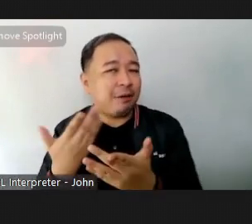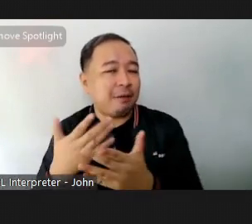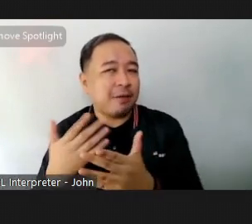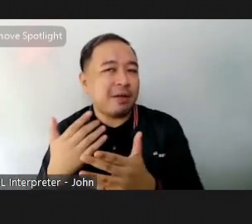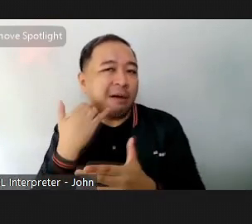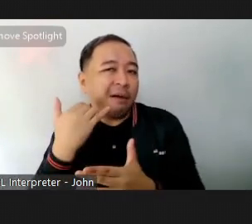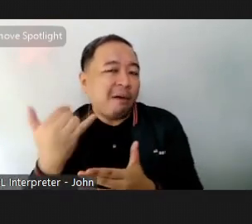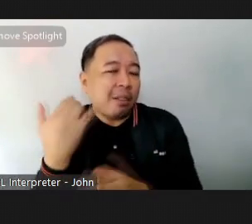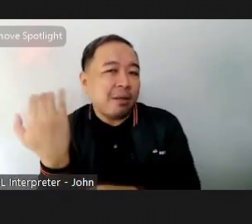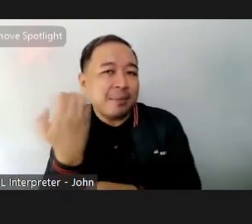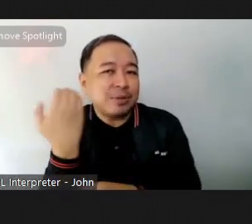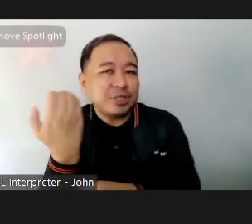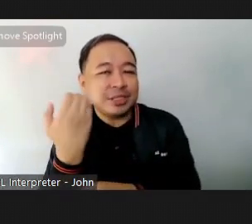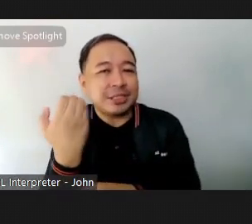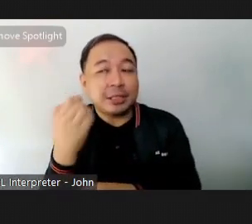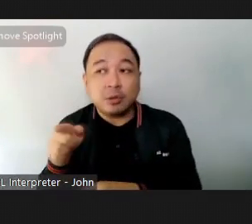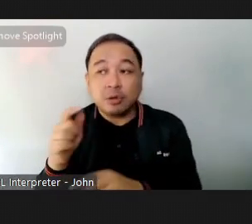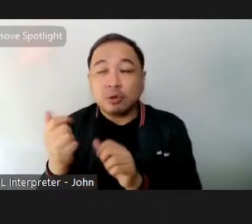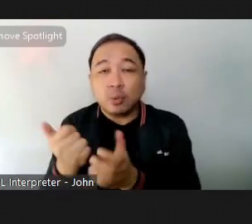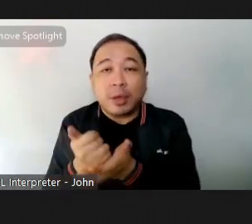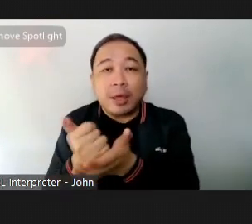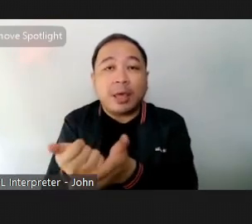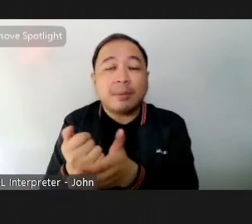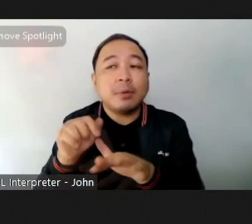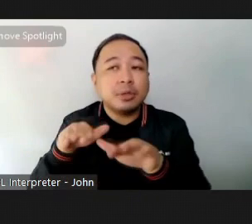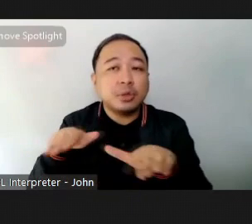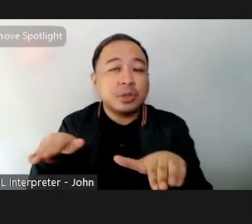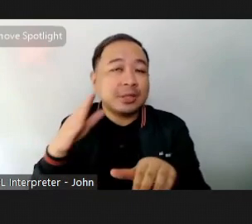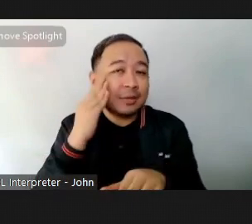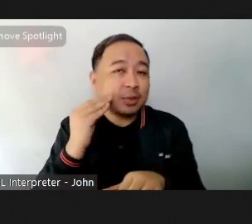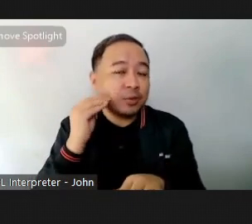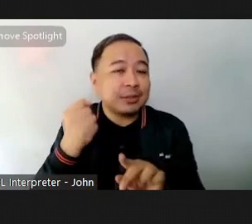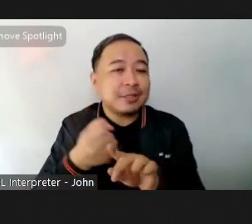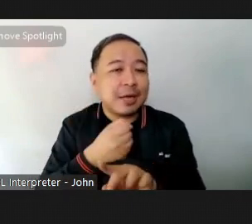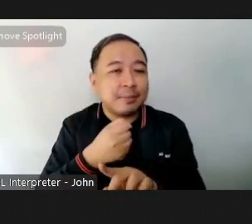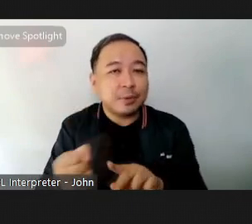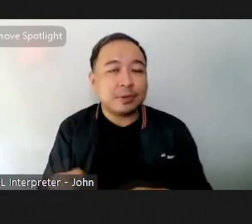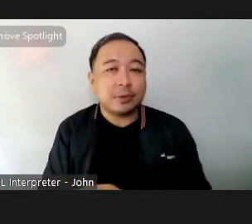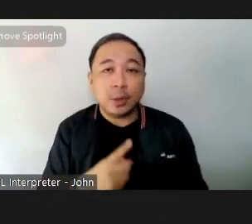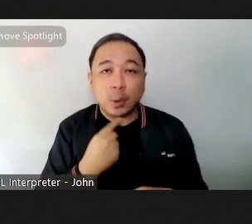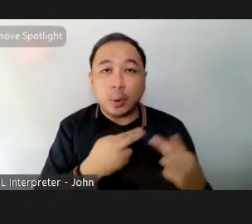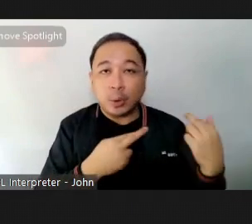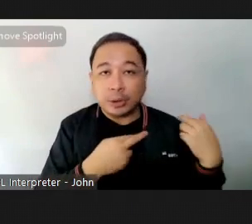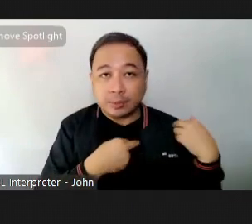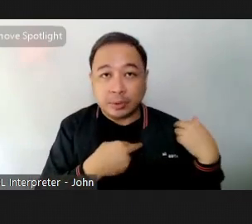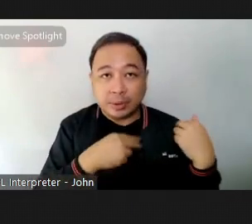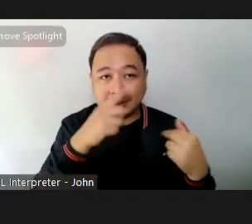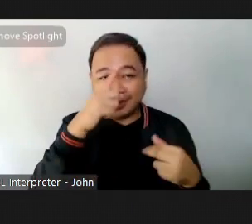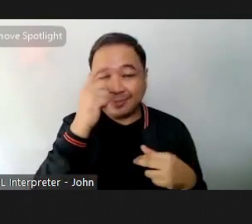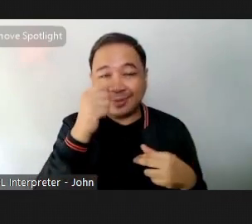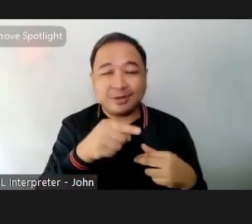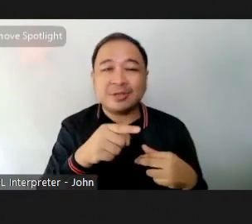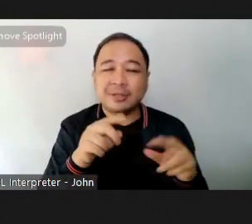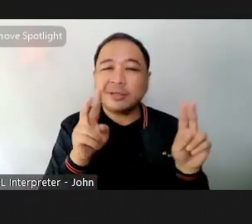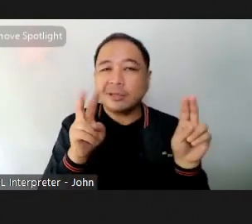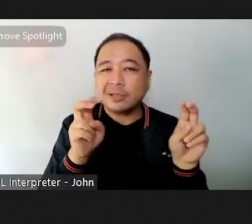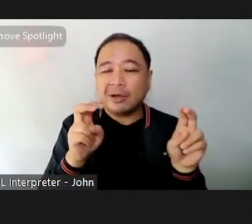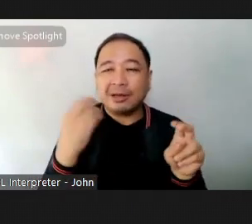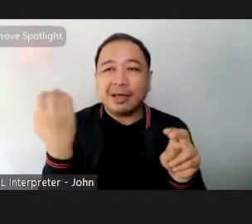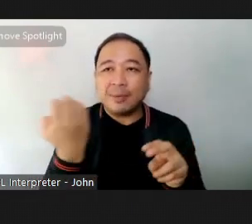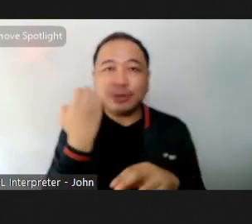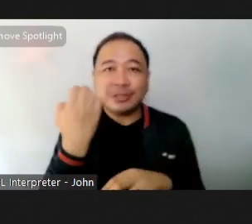children who are victims of abuse. So for our implementers, since this is going to be a hotline-based